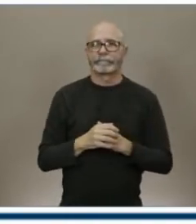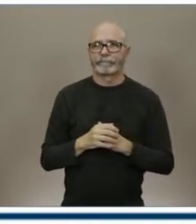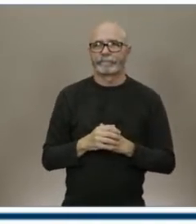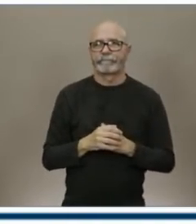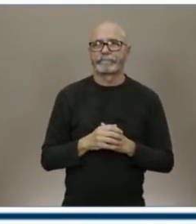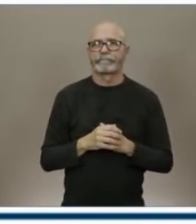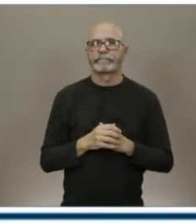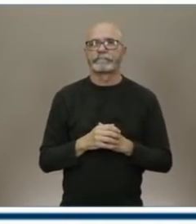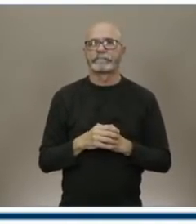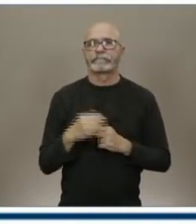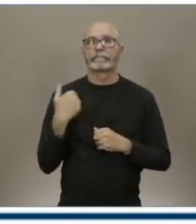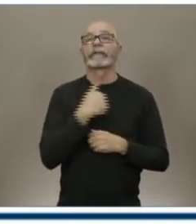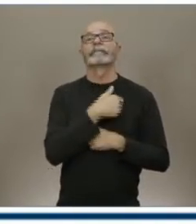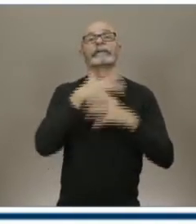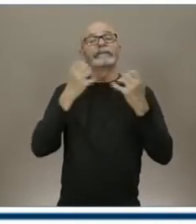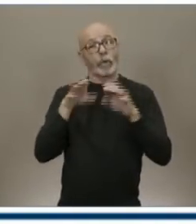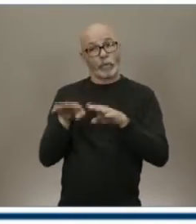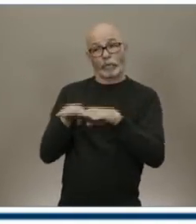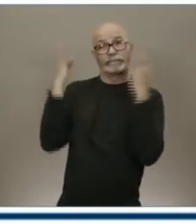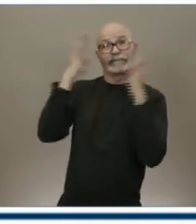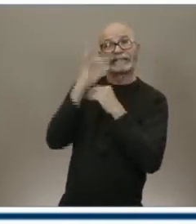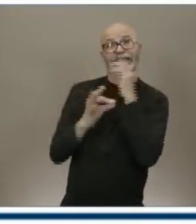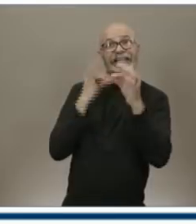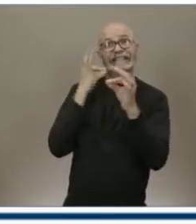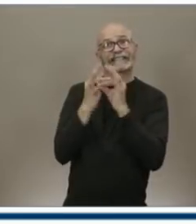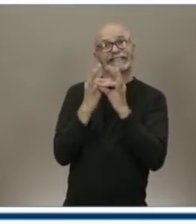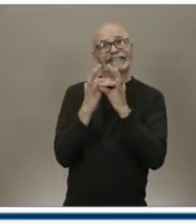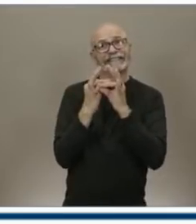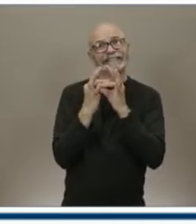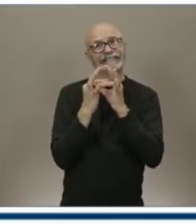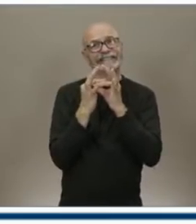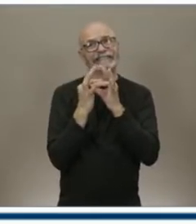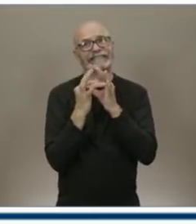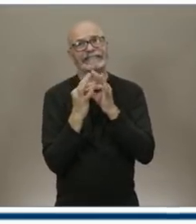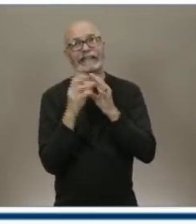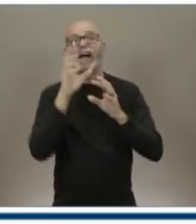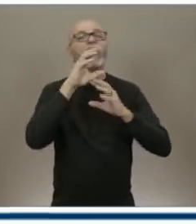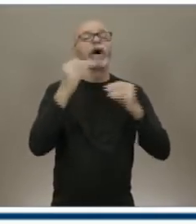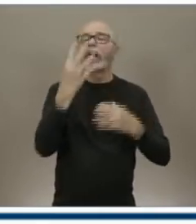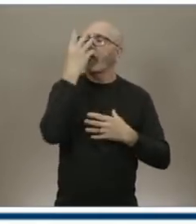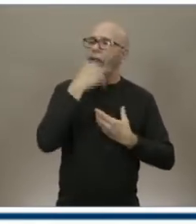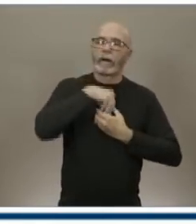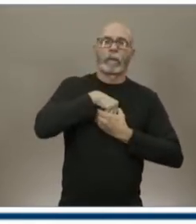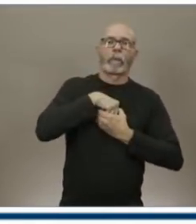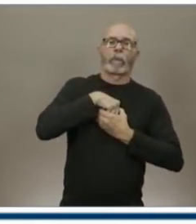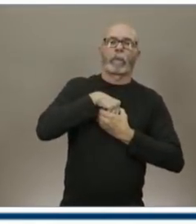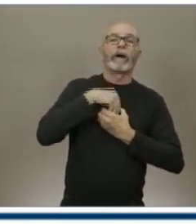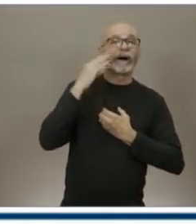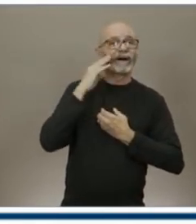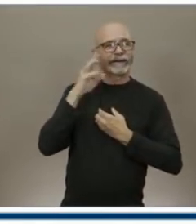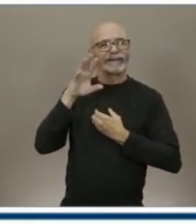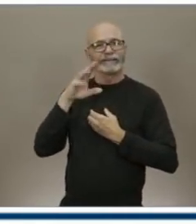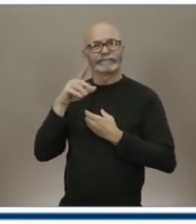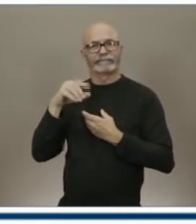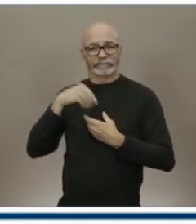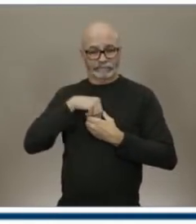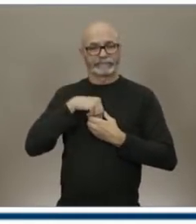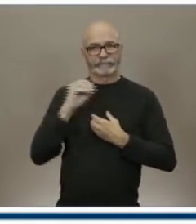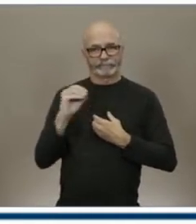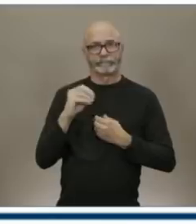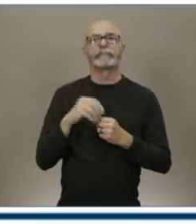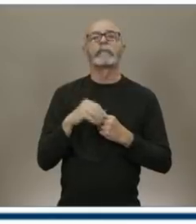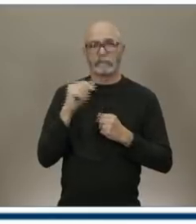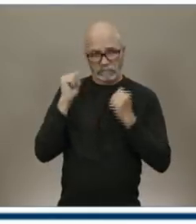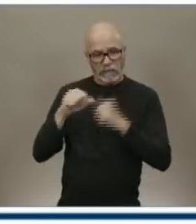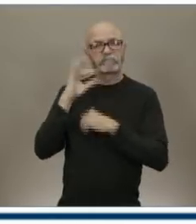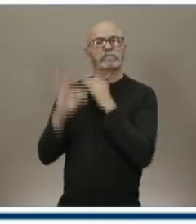testing site at the Sportsplex in Dartmouth, we have done more than 6,800 tests. And more than 1,100 people